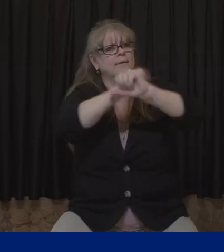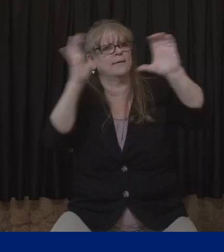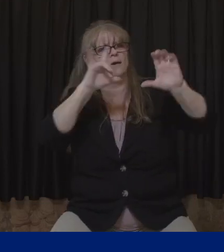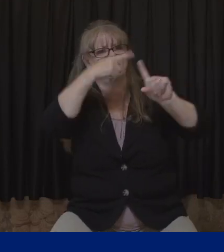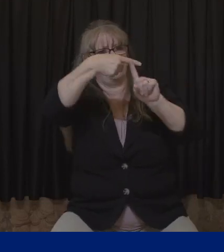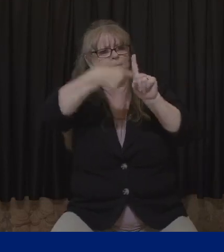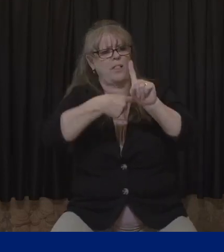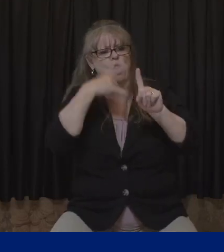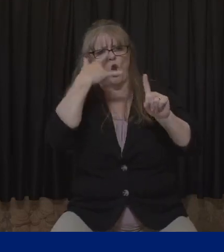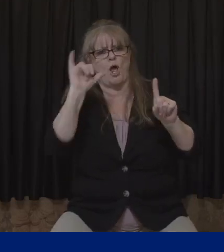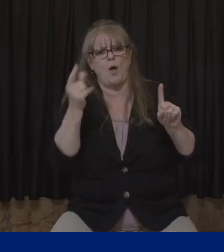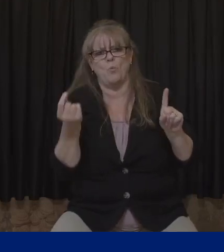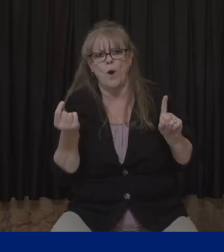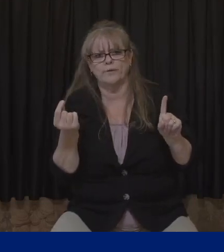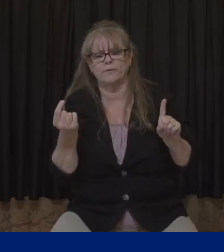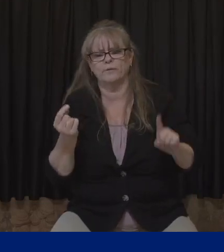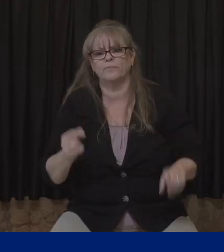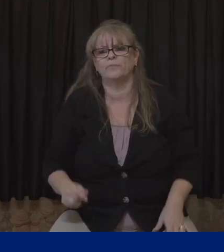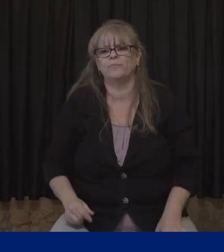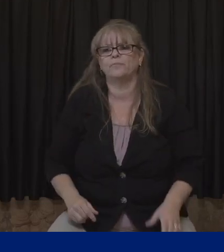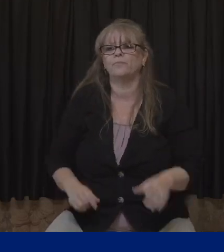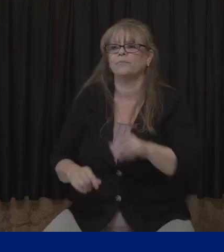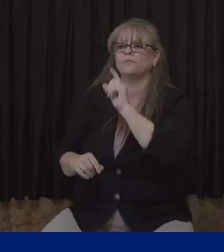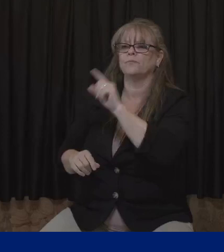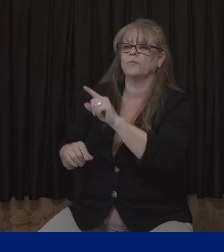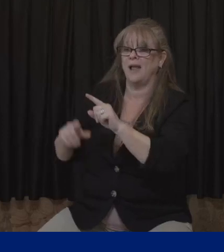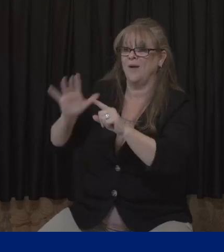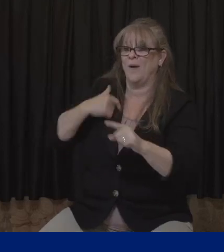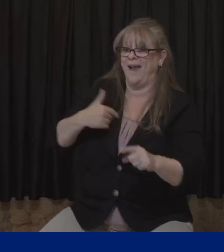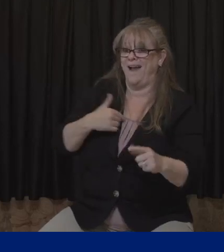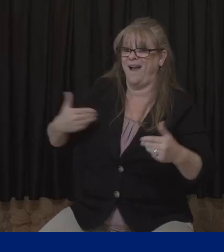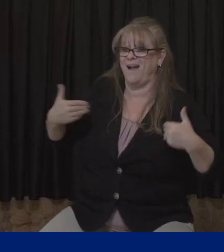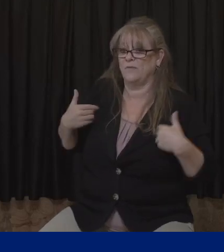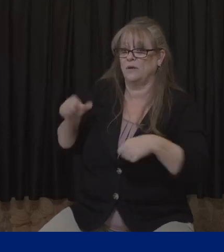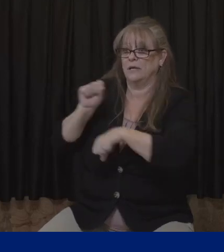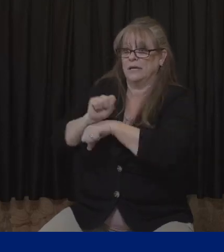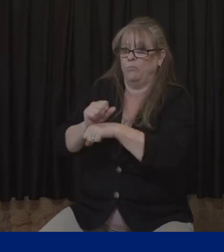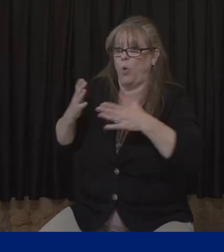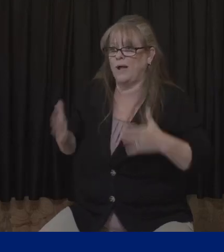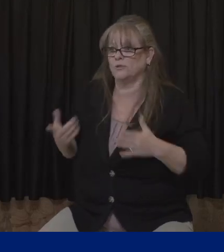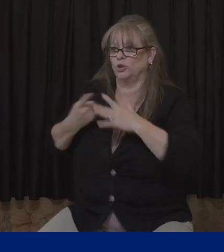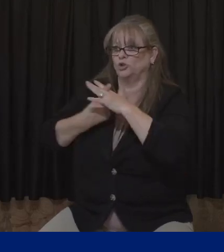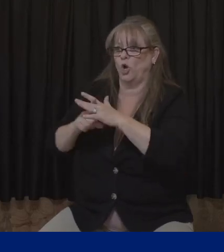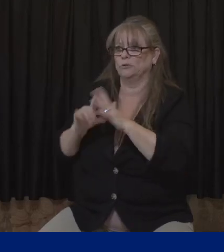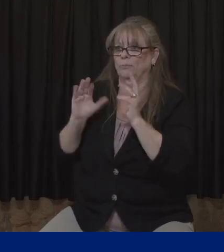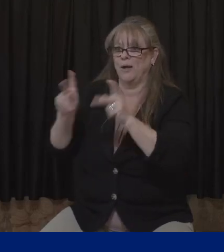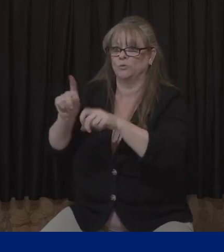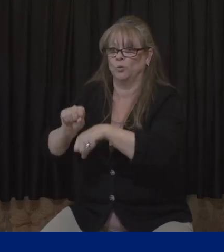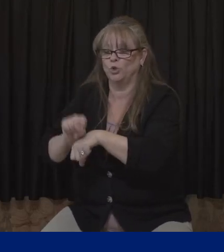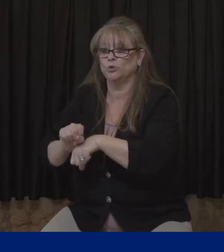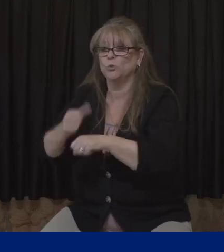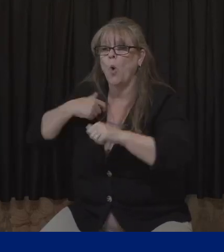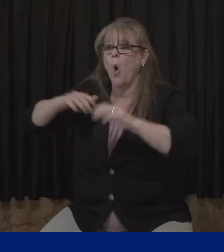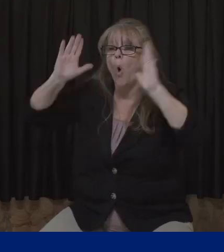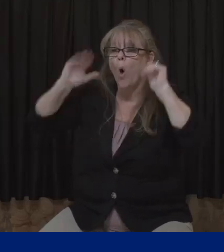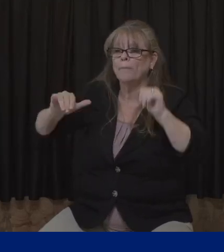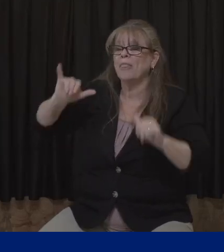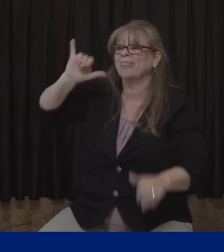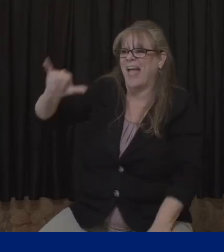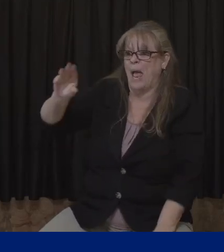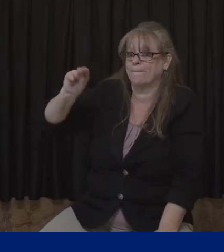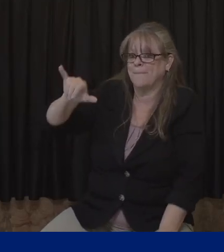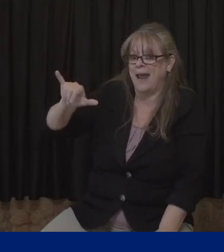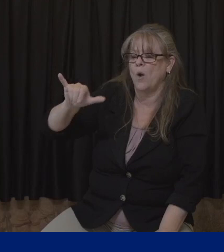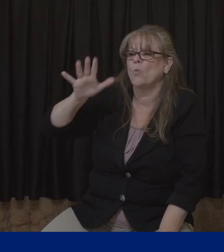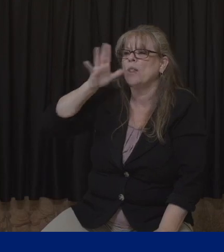have guidance and work that we're beginning now that we hope can go live during May. That includes a way that restaurants can open, a way